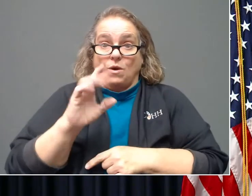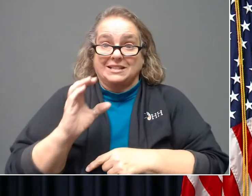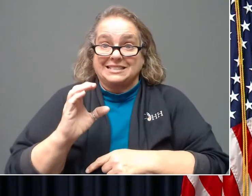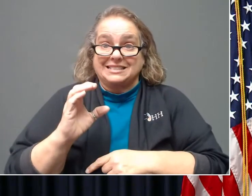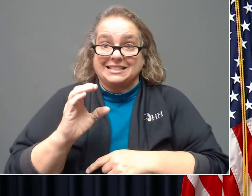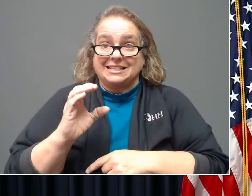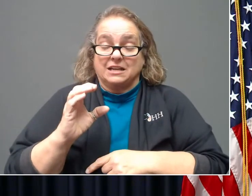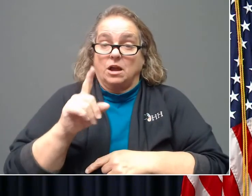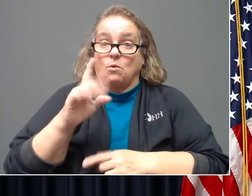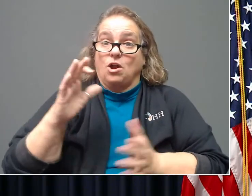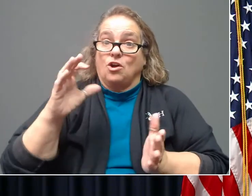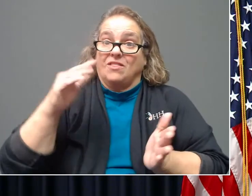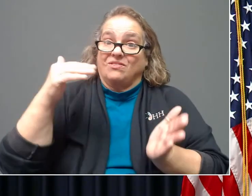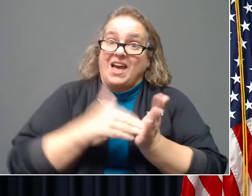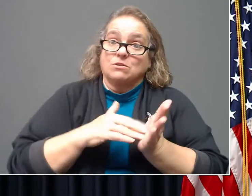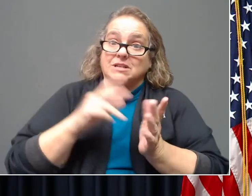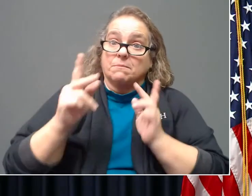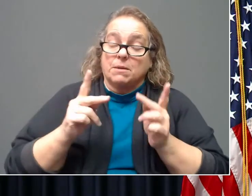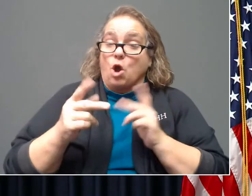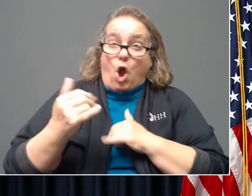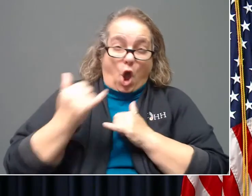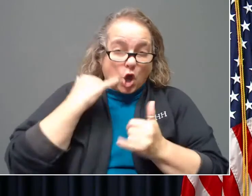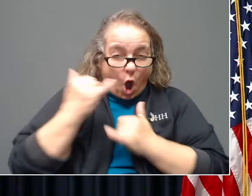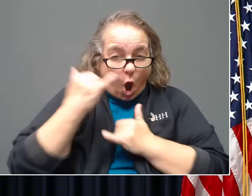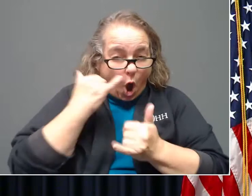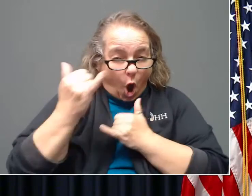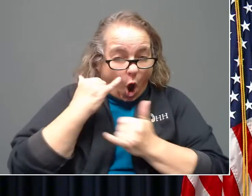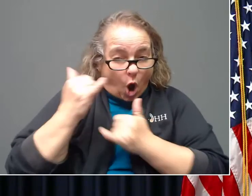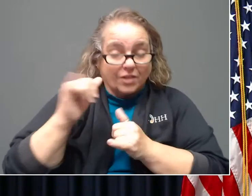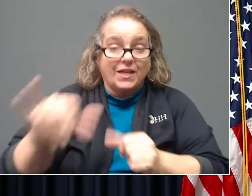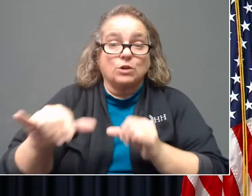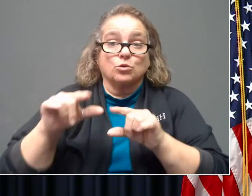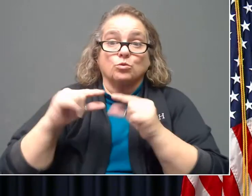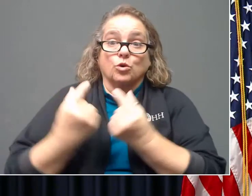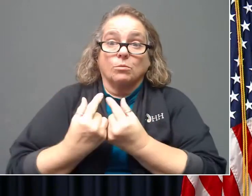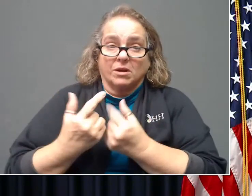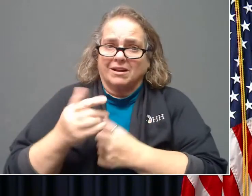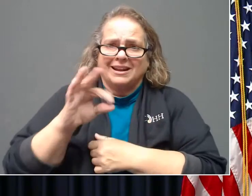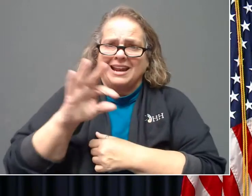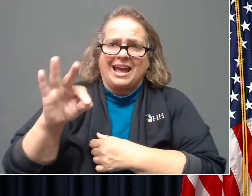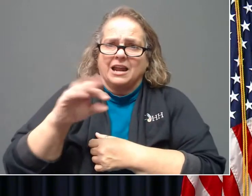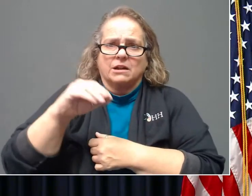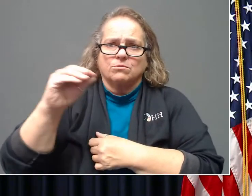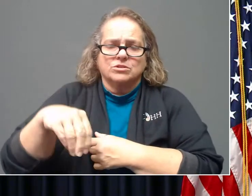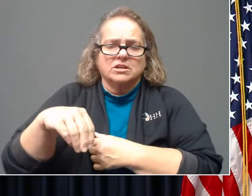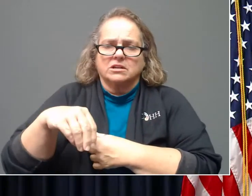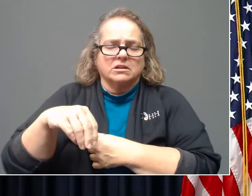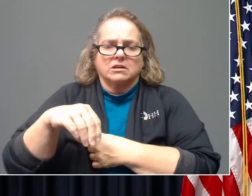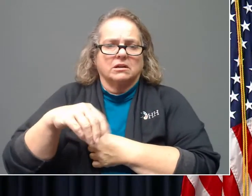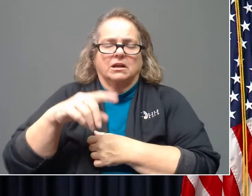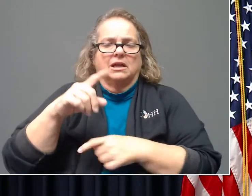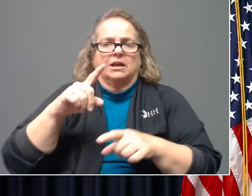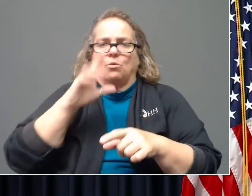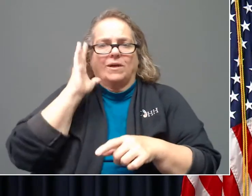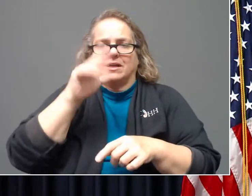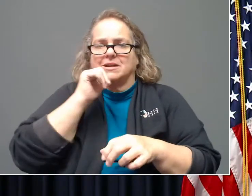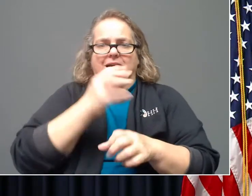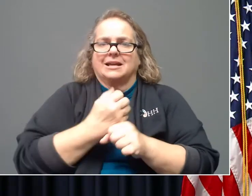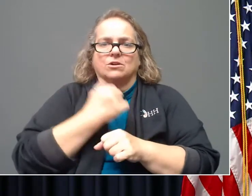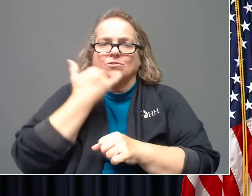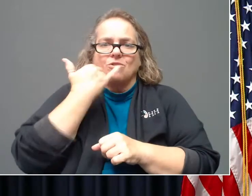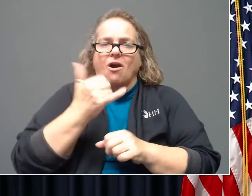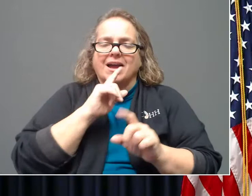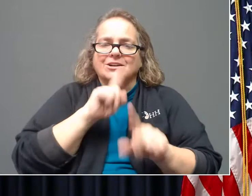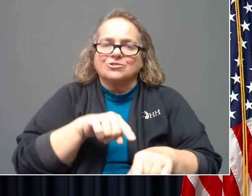100,000 people start calling, I mean, 99% of them aren't going to have the call answered. And so I hope we know